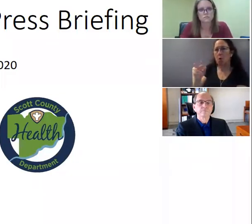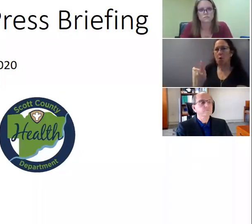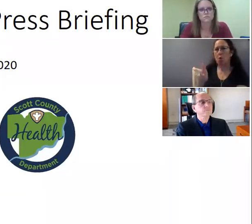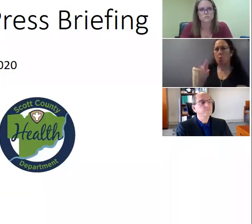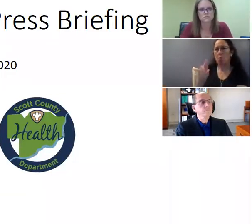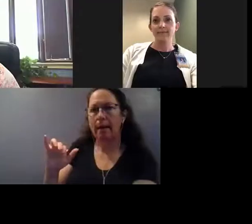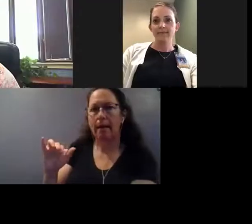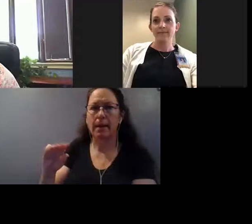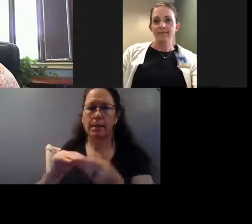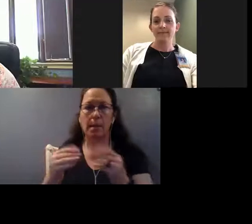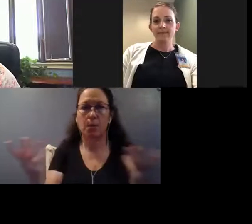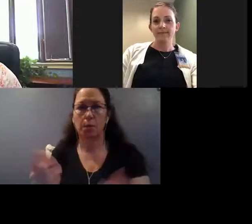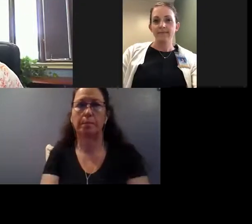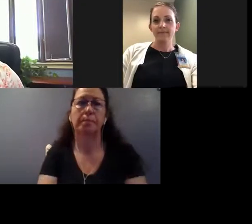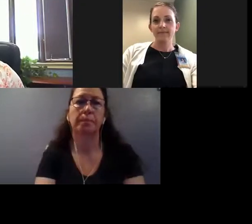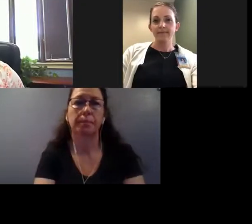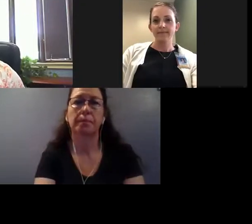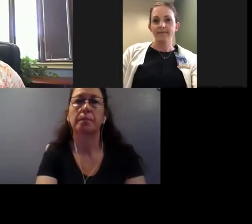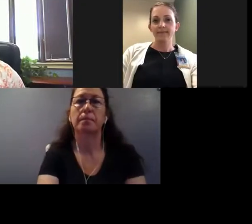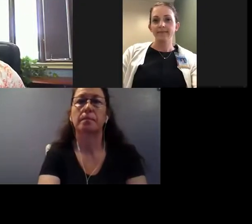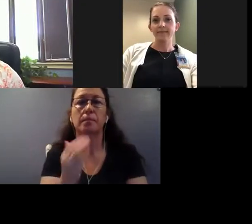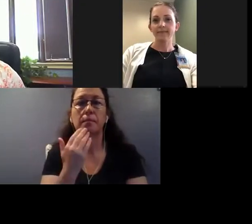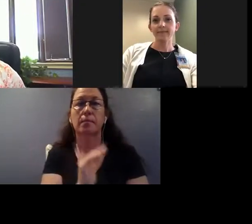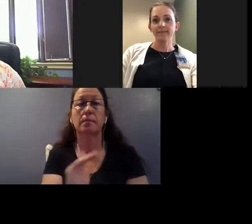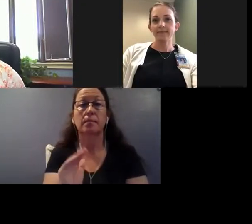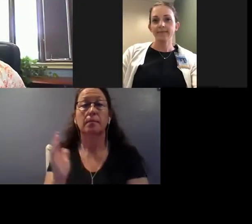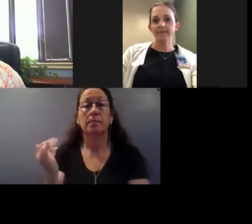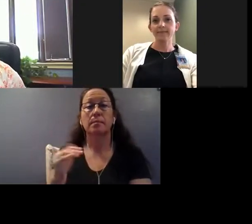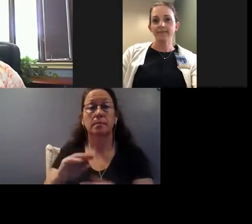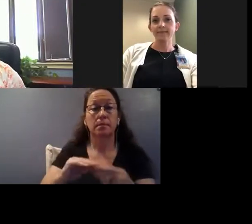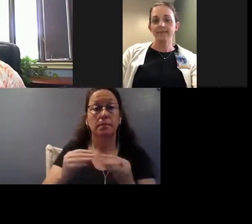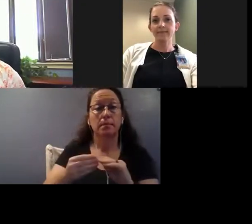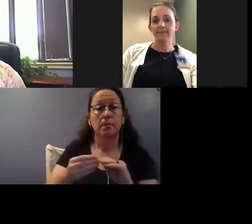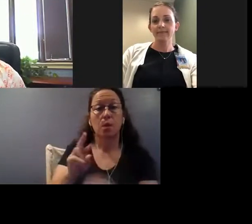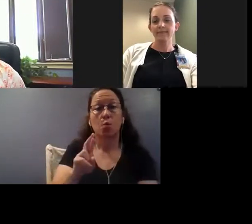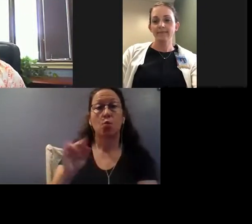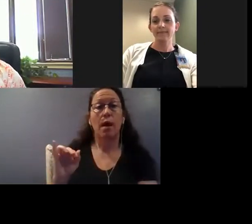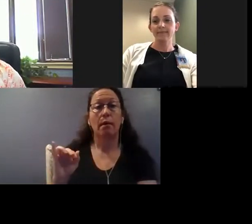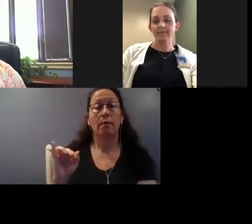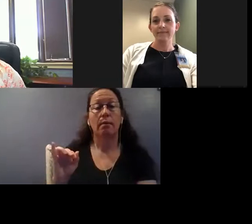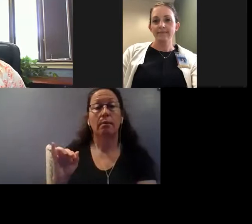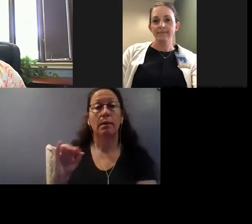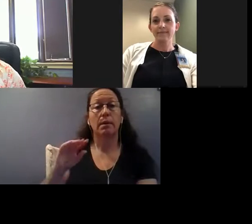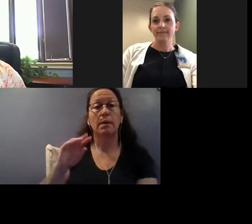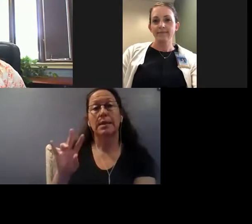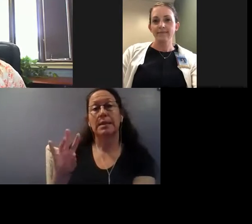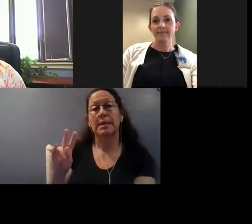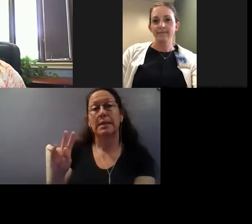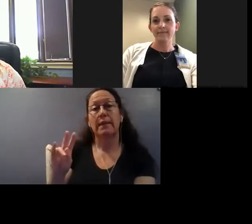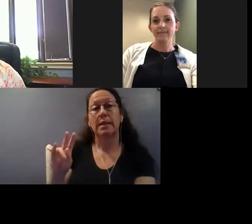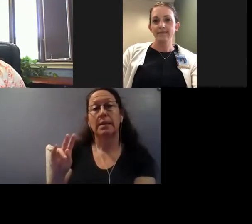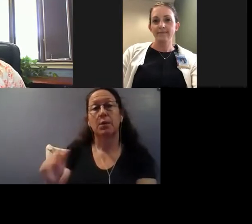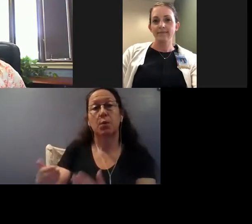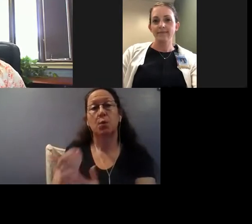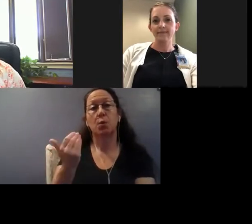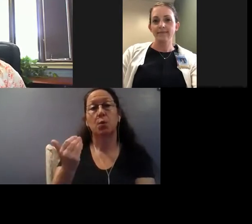numbers, please? Good afternoon. Today, Rock Island County Health Department is reporting 17